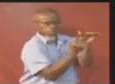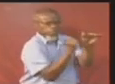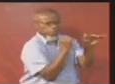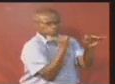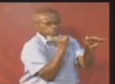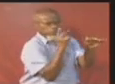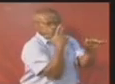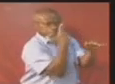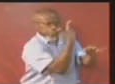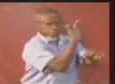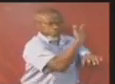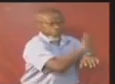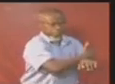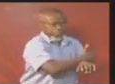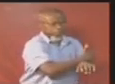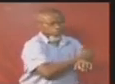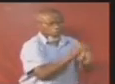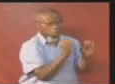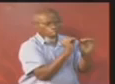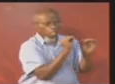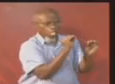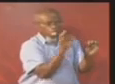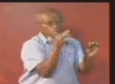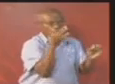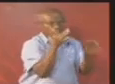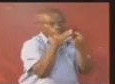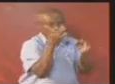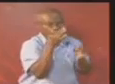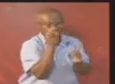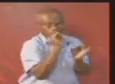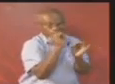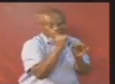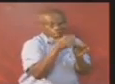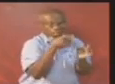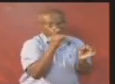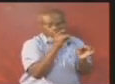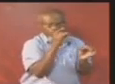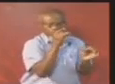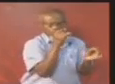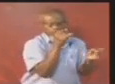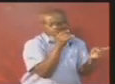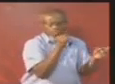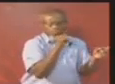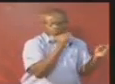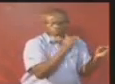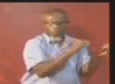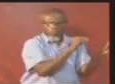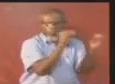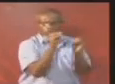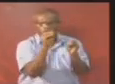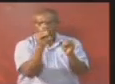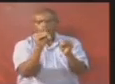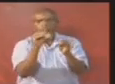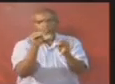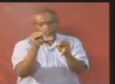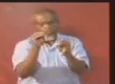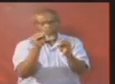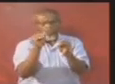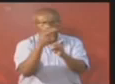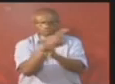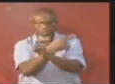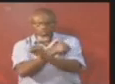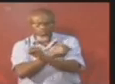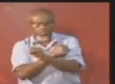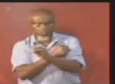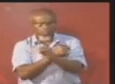transferred to a COVID institution. I was just wondering, can you indicate why the COVID-19 patients are being treated this way,